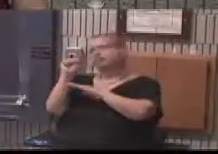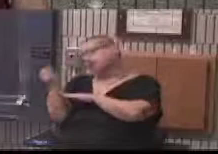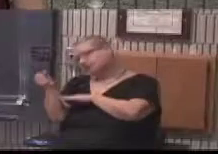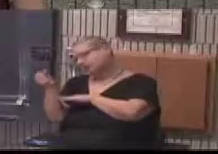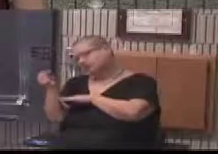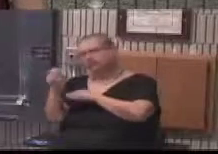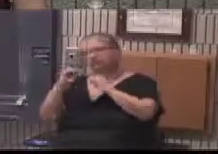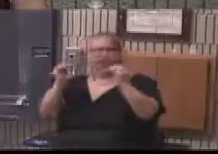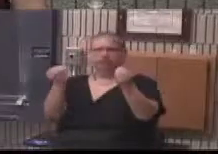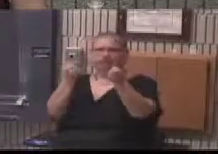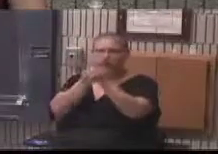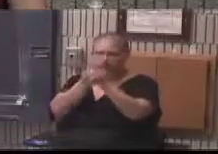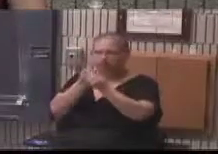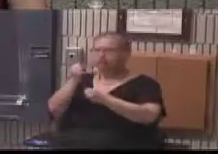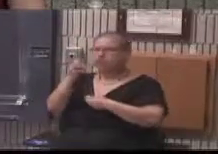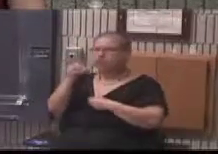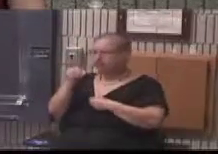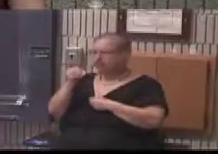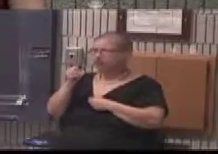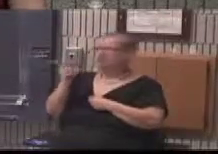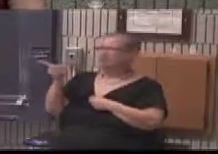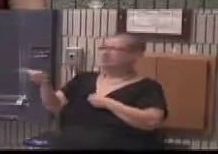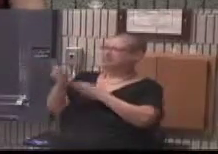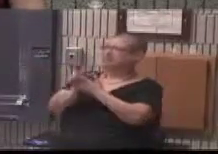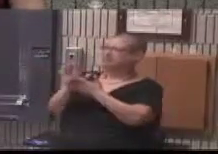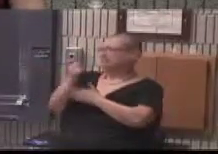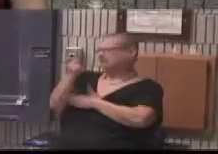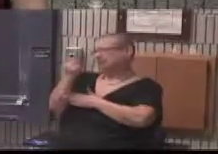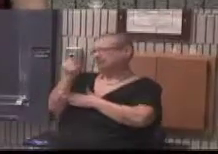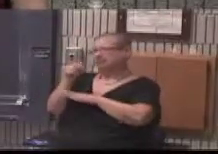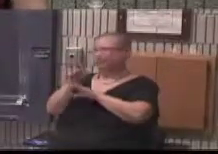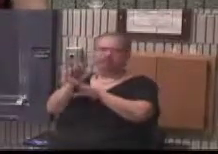of something that's a fallacy in the movie.